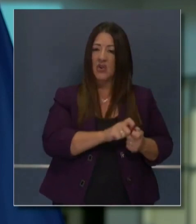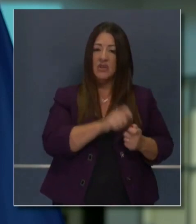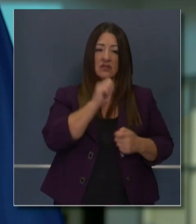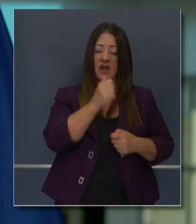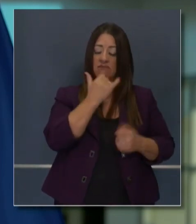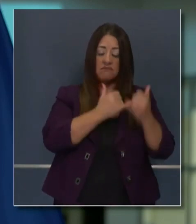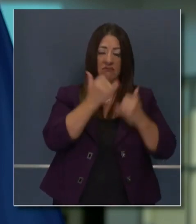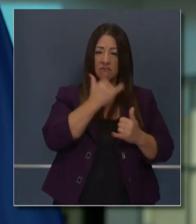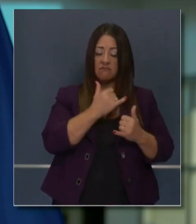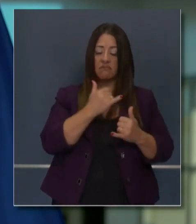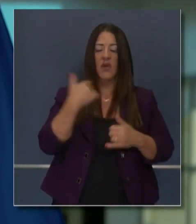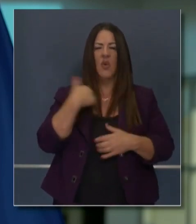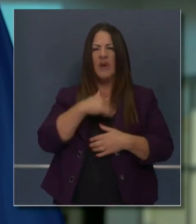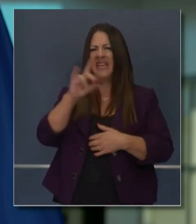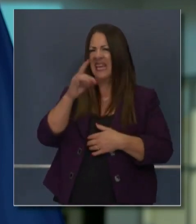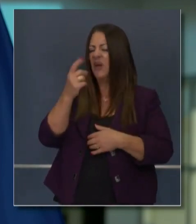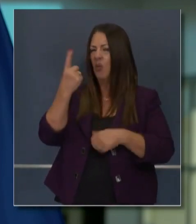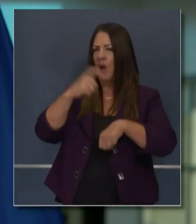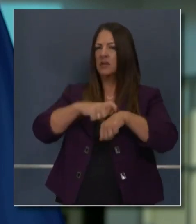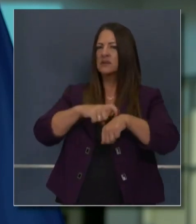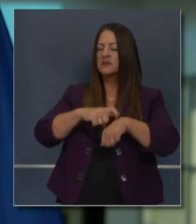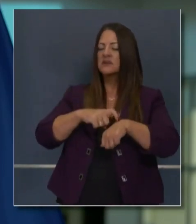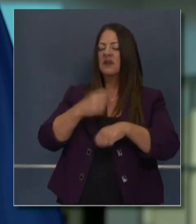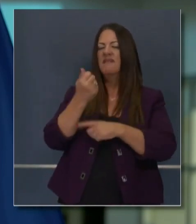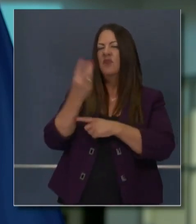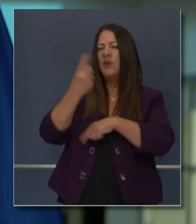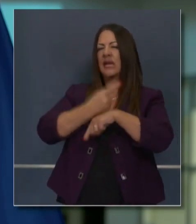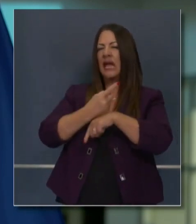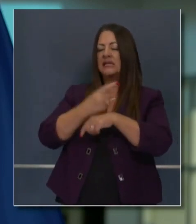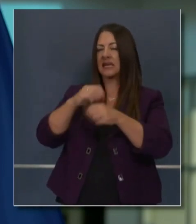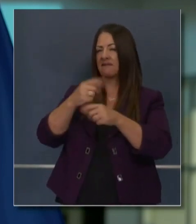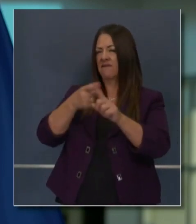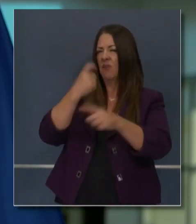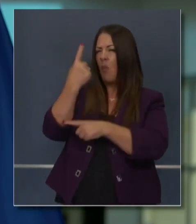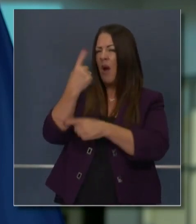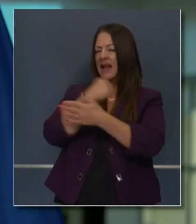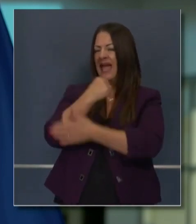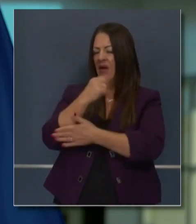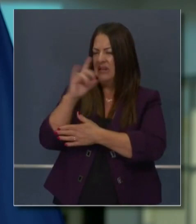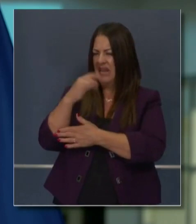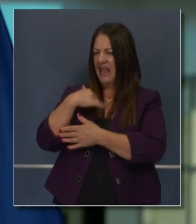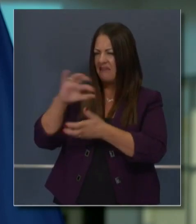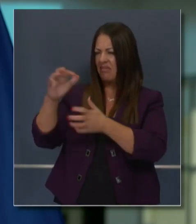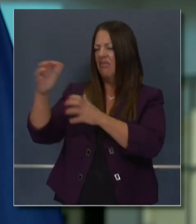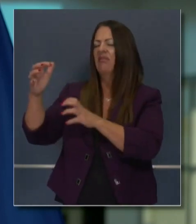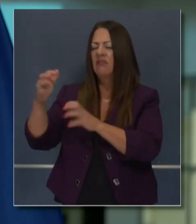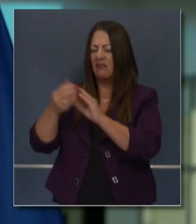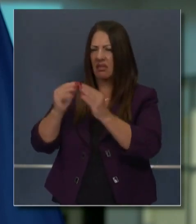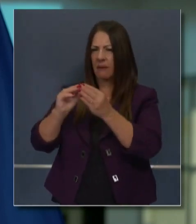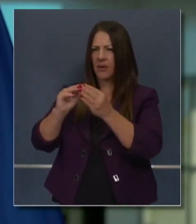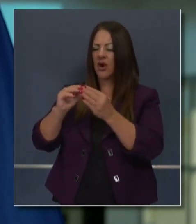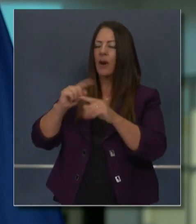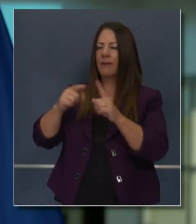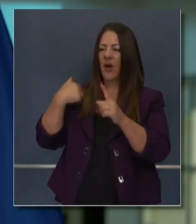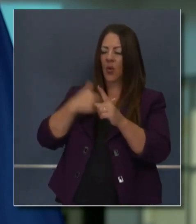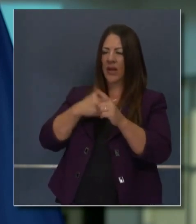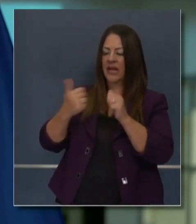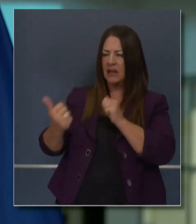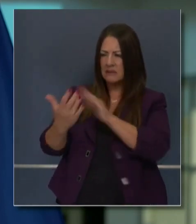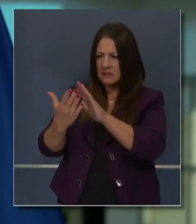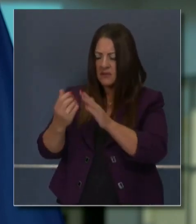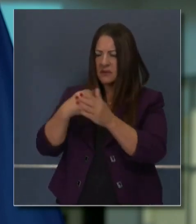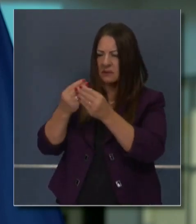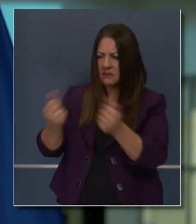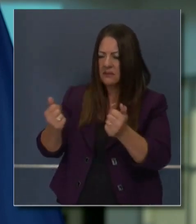modest glitch for a few days, some reporting in one county, but we were able to quickly address that. It didn't substantially